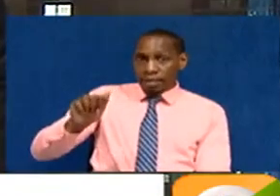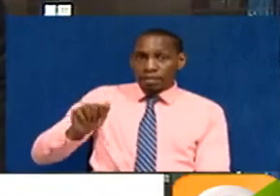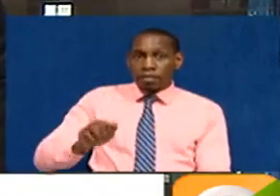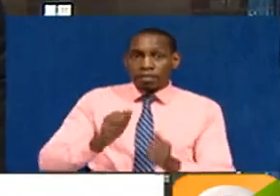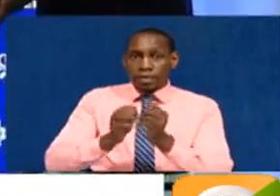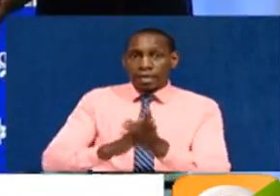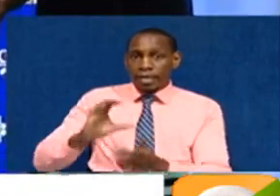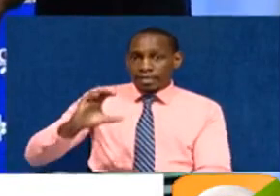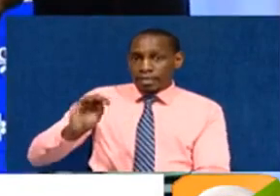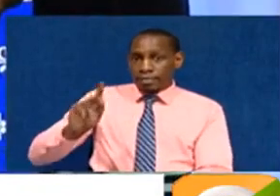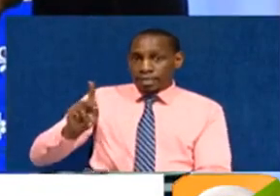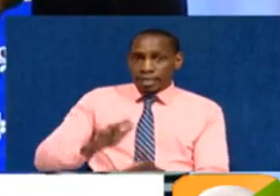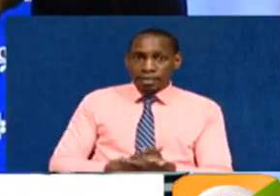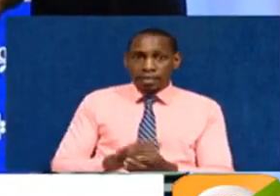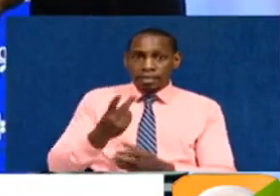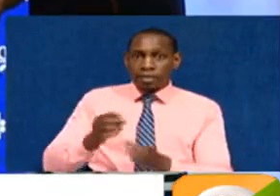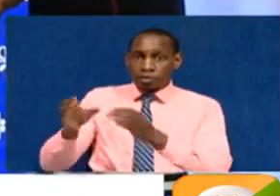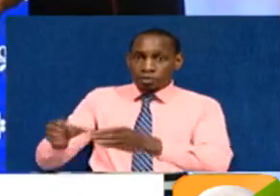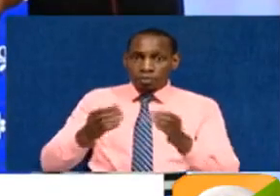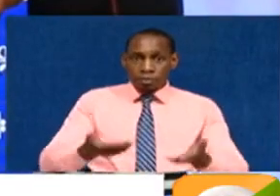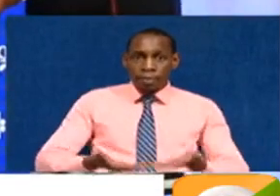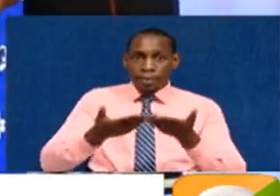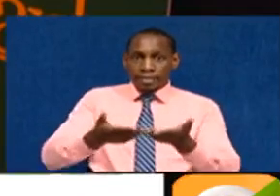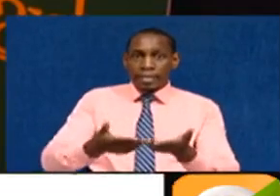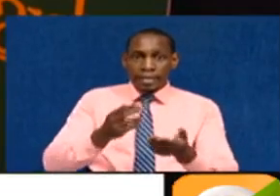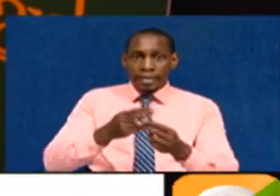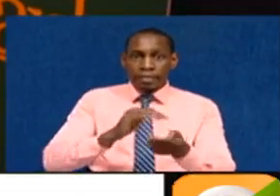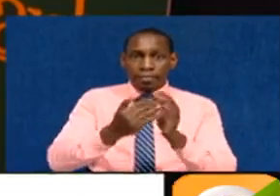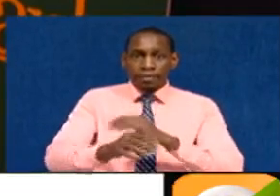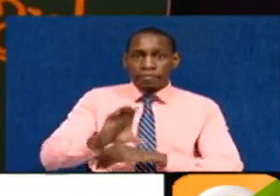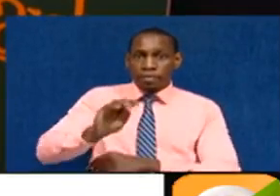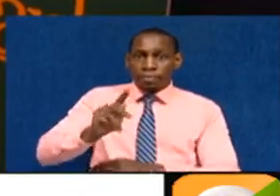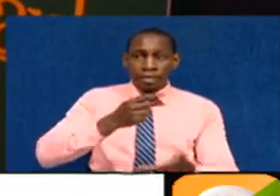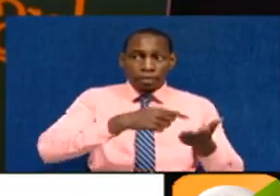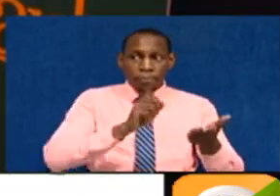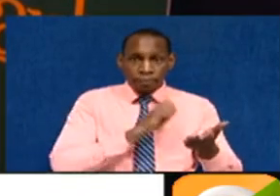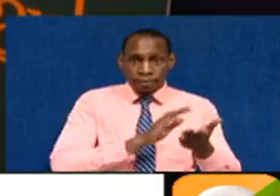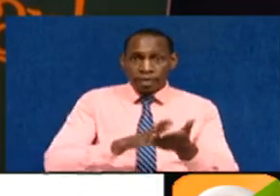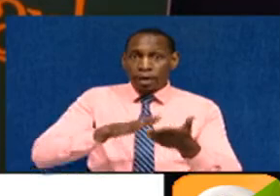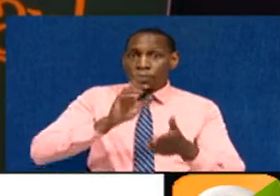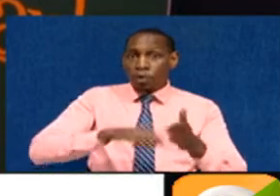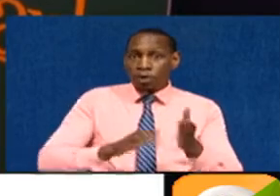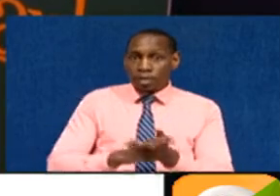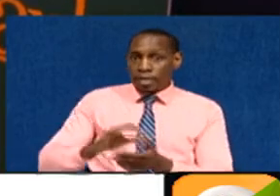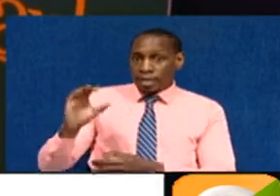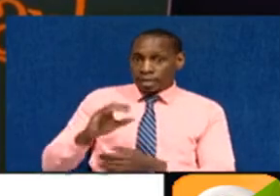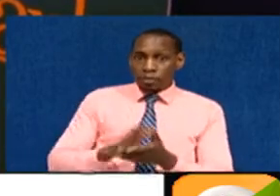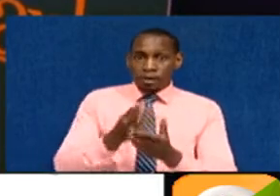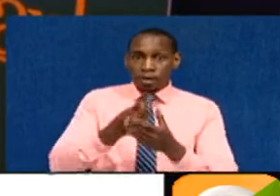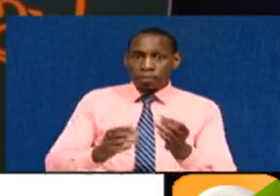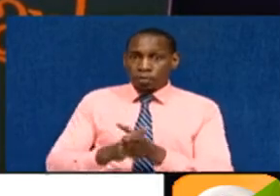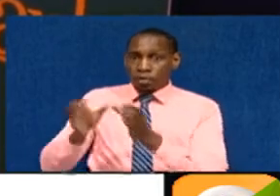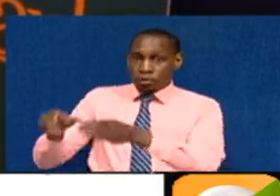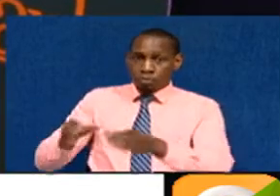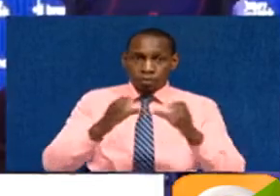and the Central Bank. The two entities have submitted preferred names to the CBK for approval. Further to that, customers of both Branch